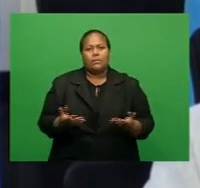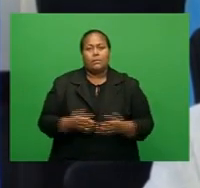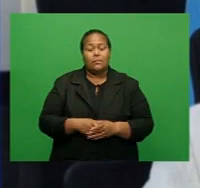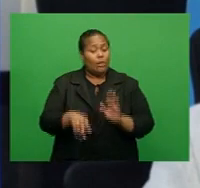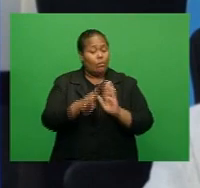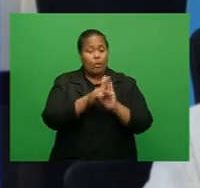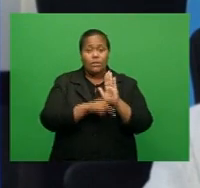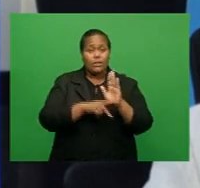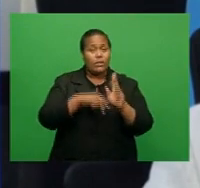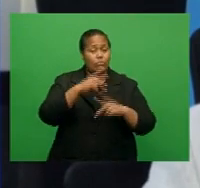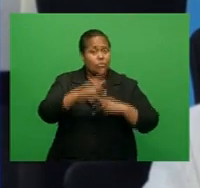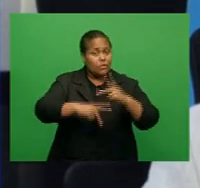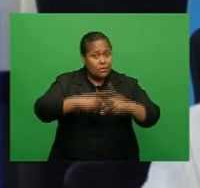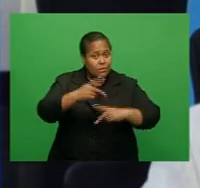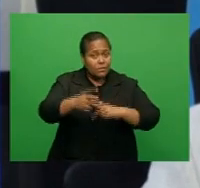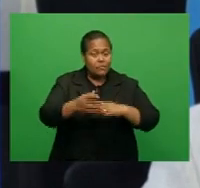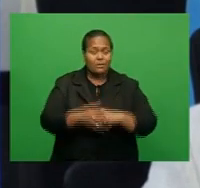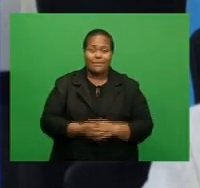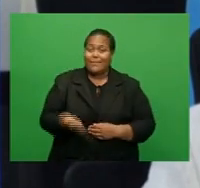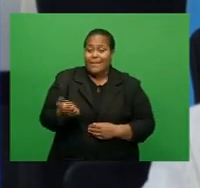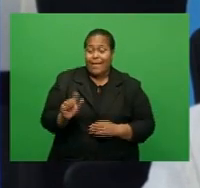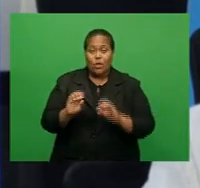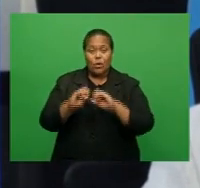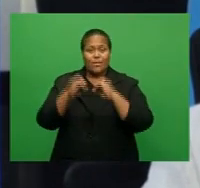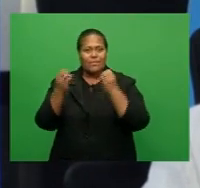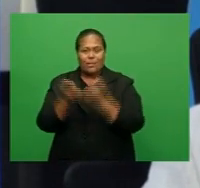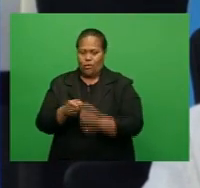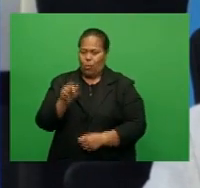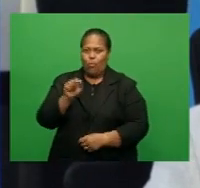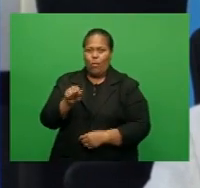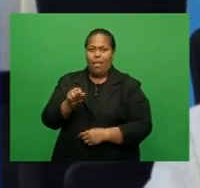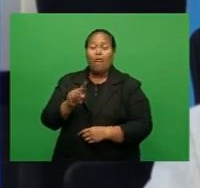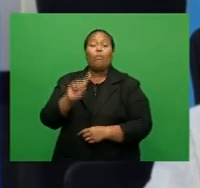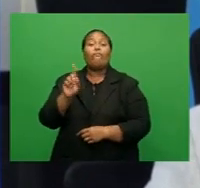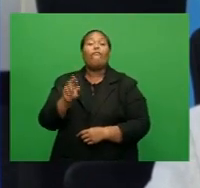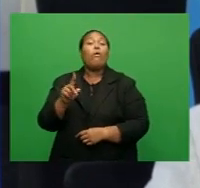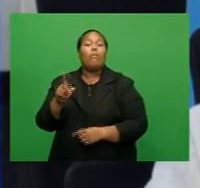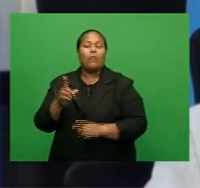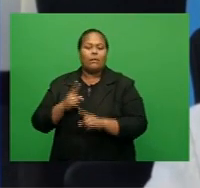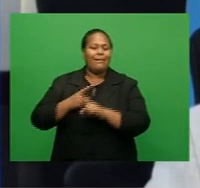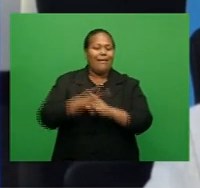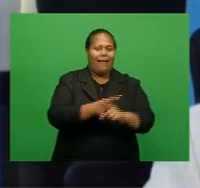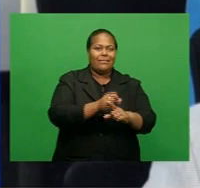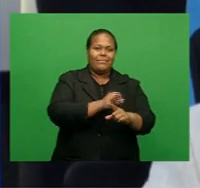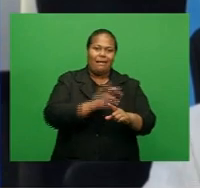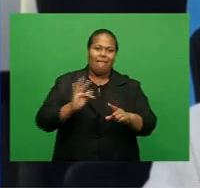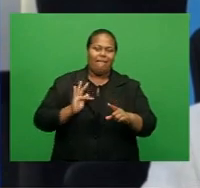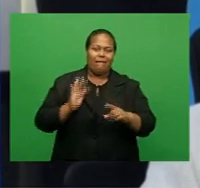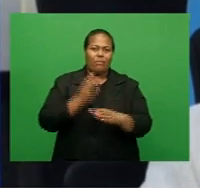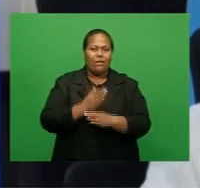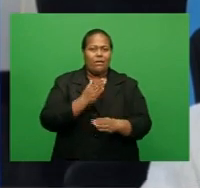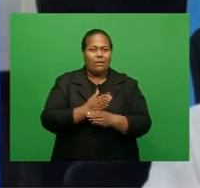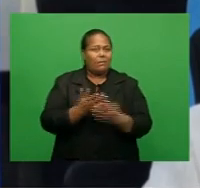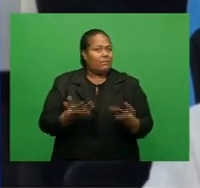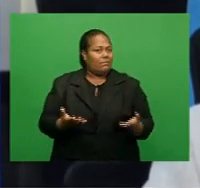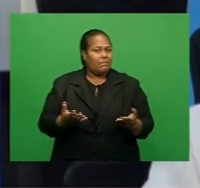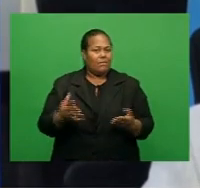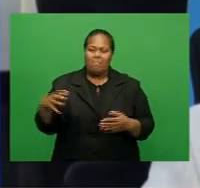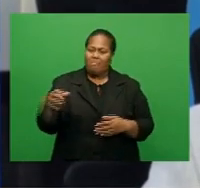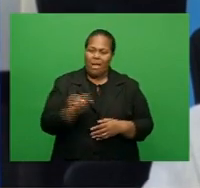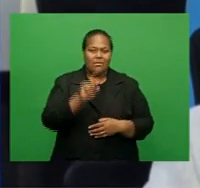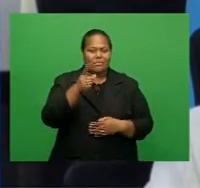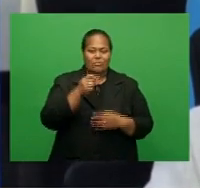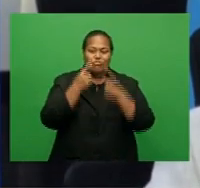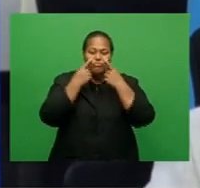procedures, as you know, in any organization is there to guide the staff. Right? It is to bring about transparency